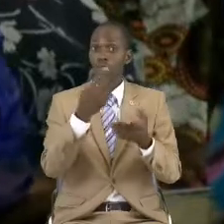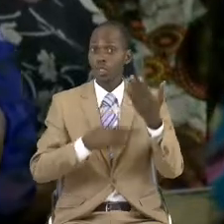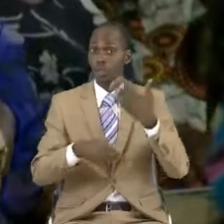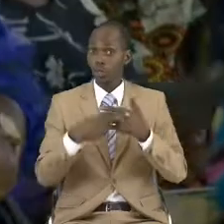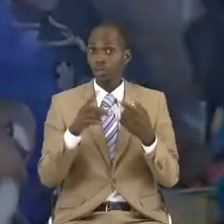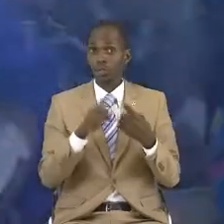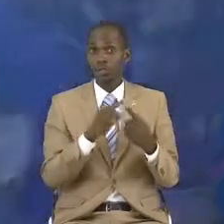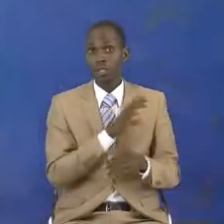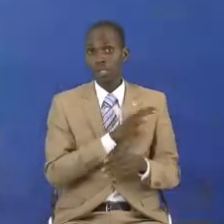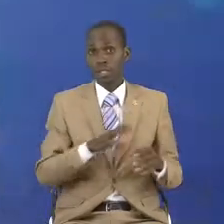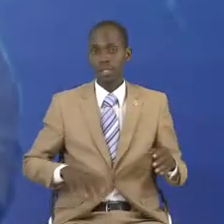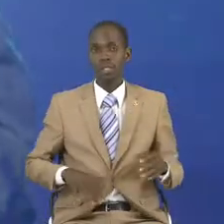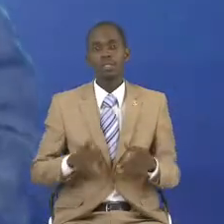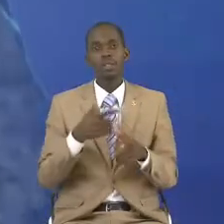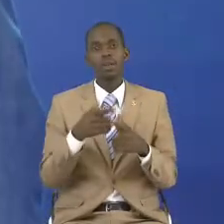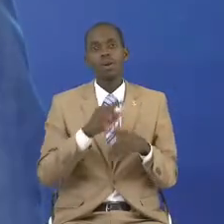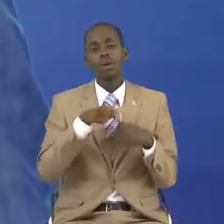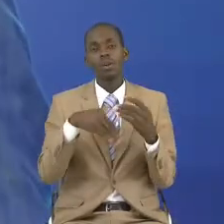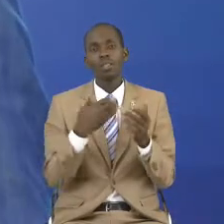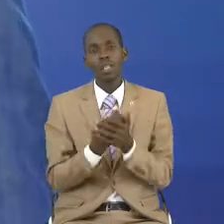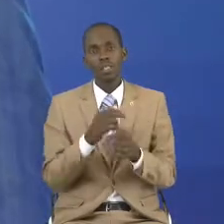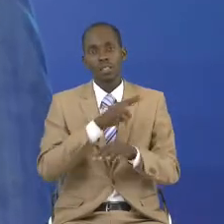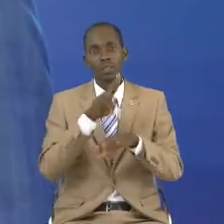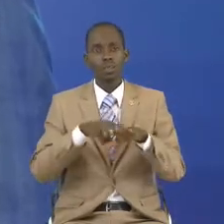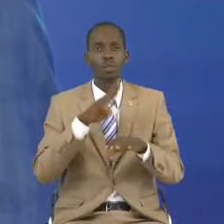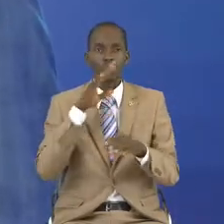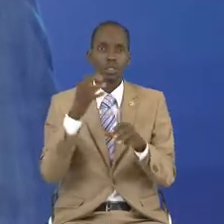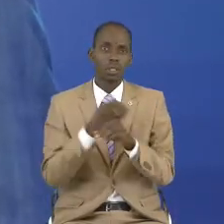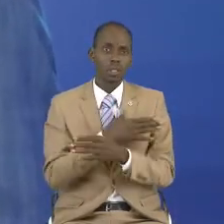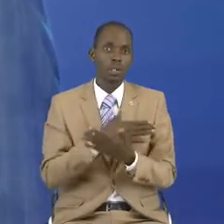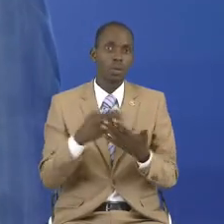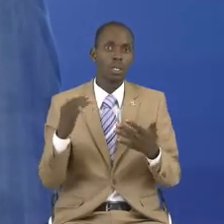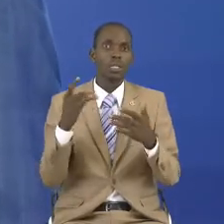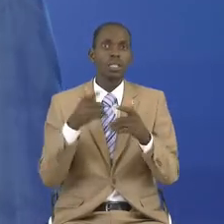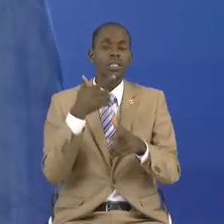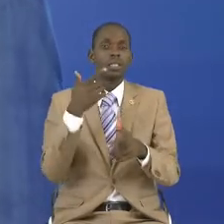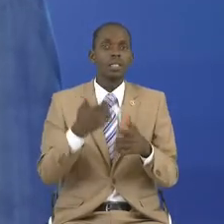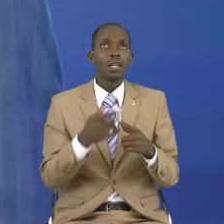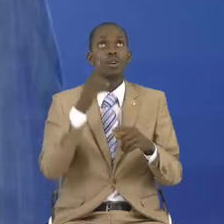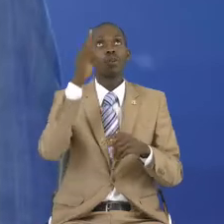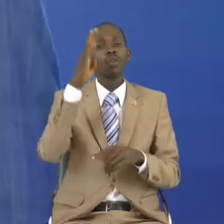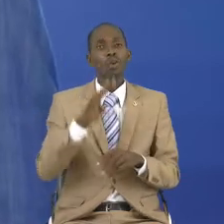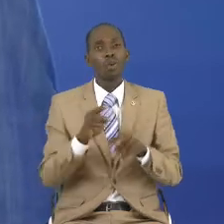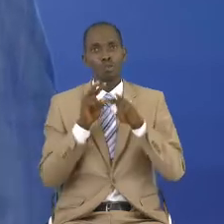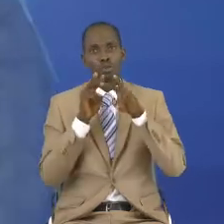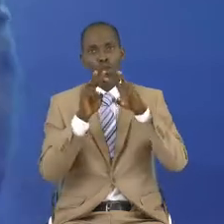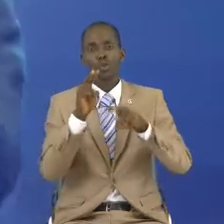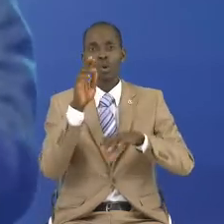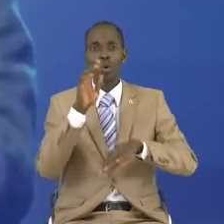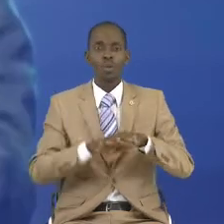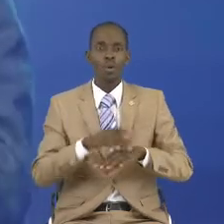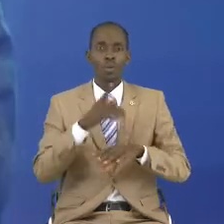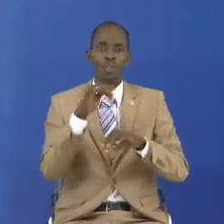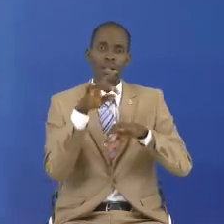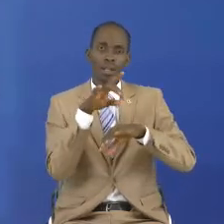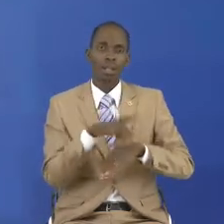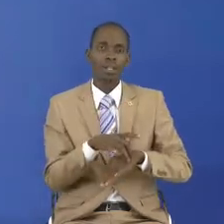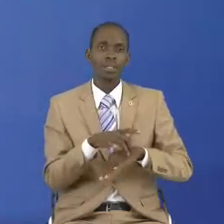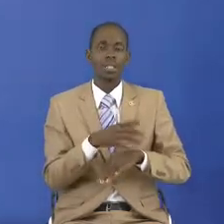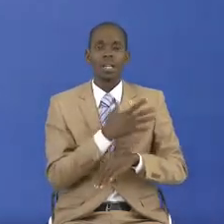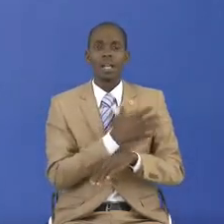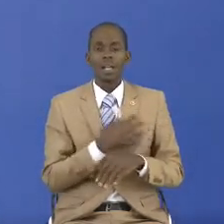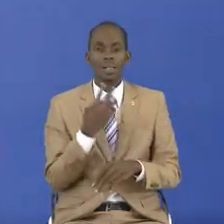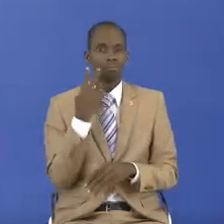12 it says and god looked upon the earth and behold